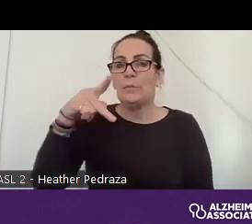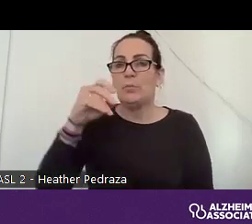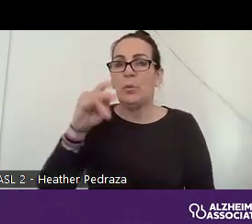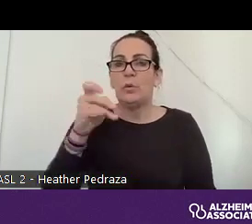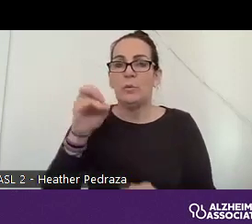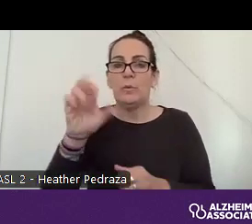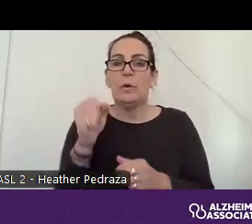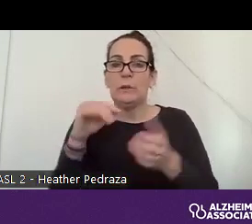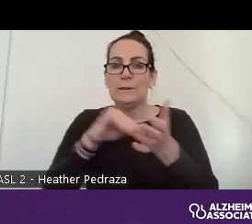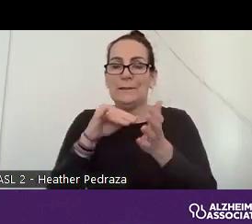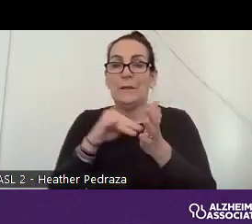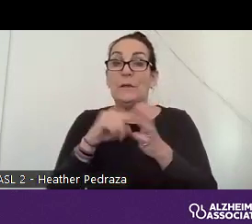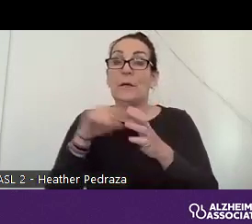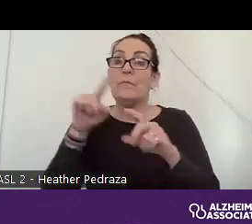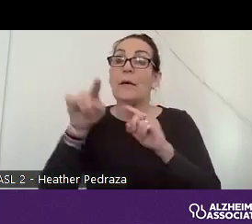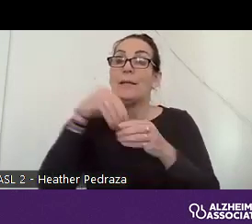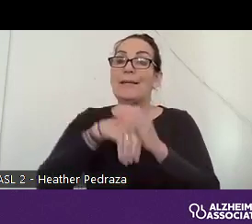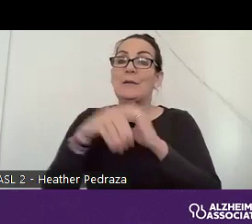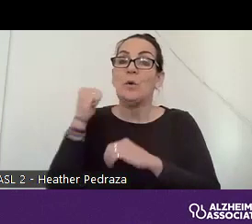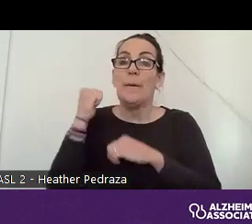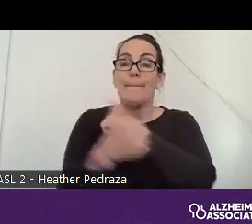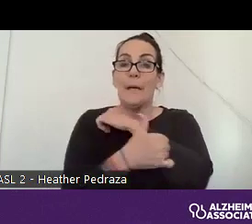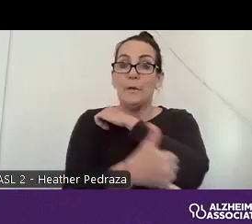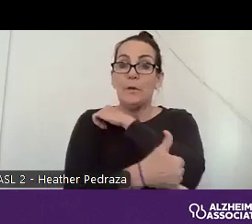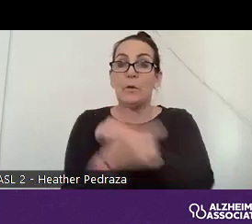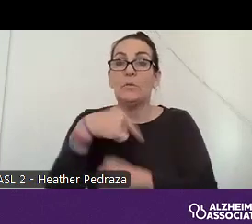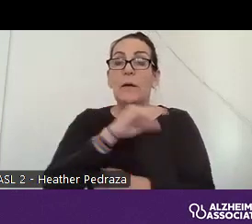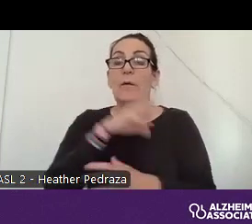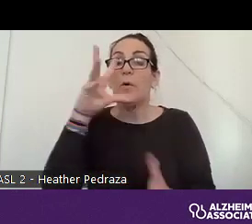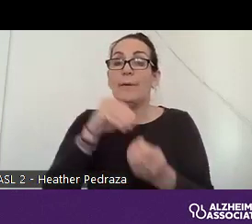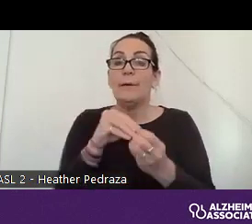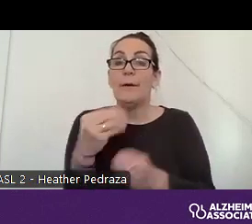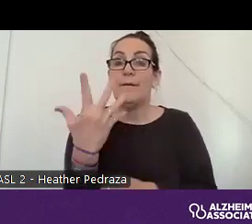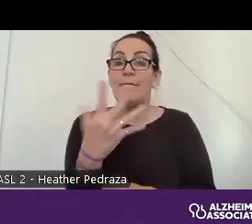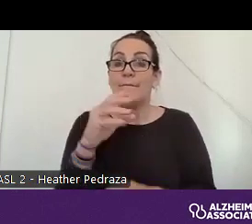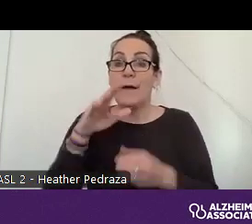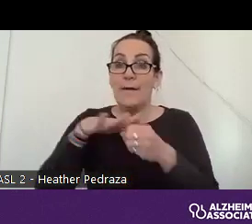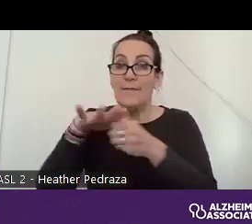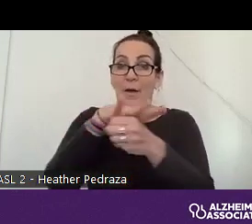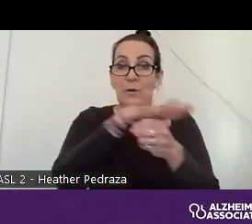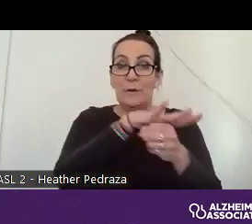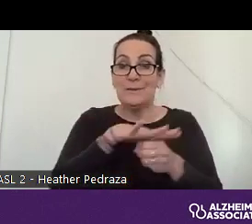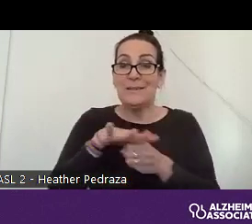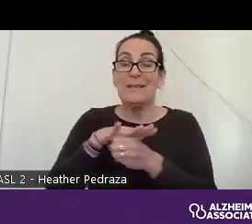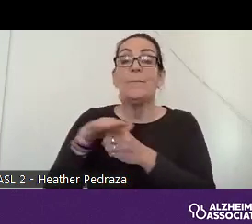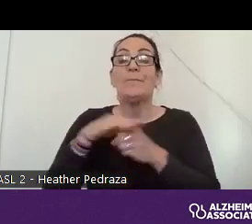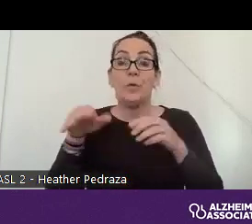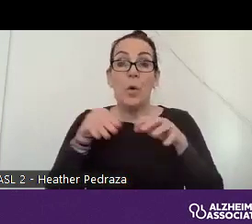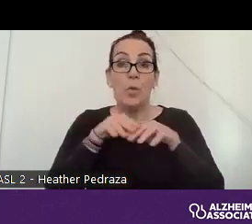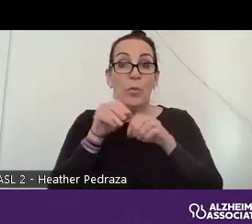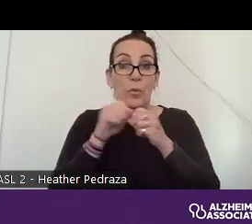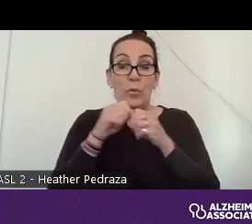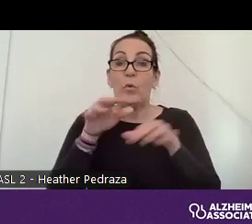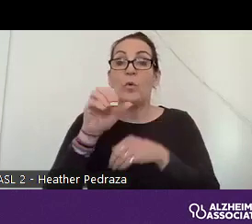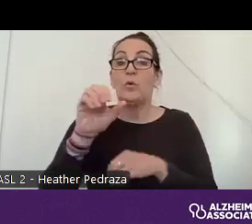this was in your backyard. We had 5 sites across the US, and one of those being in San Francisco. And so if we go to the